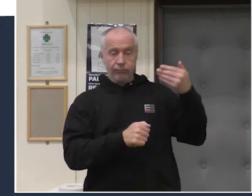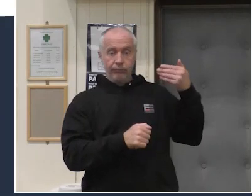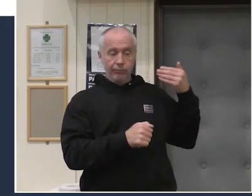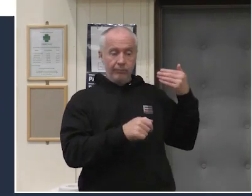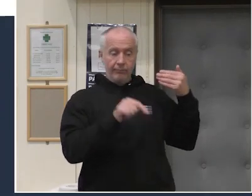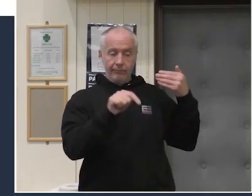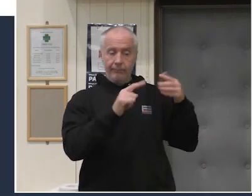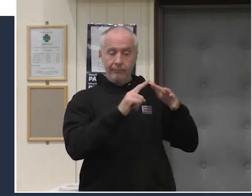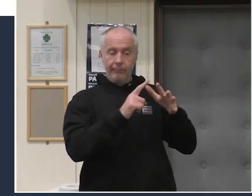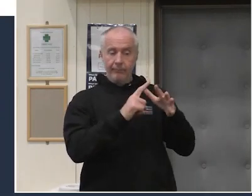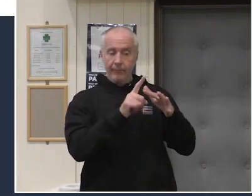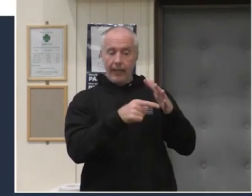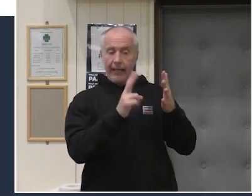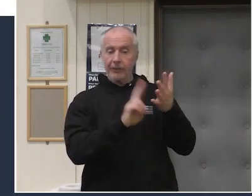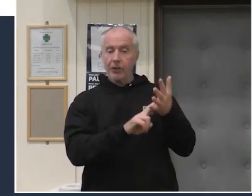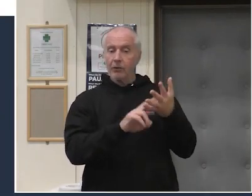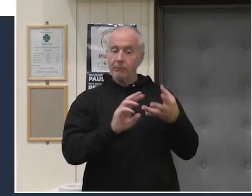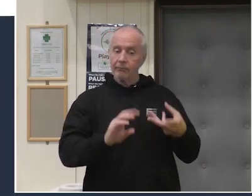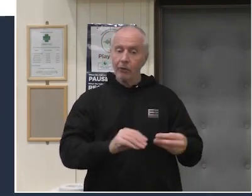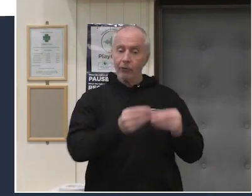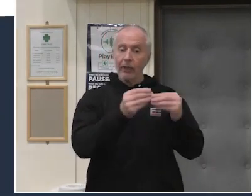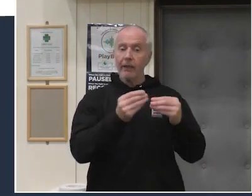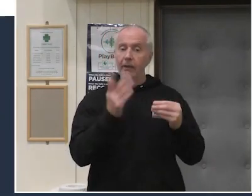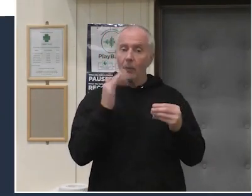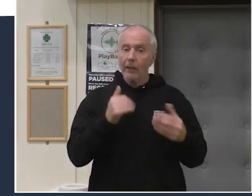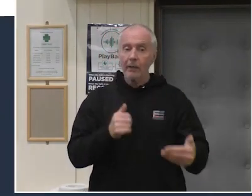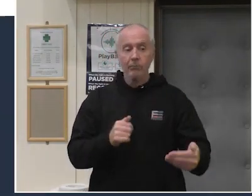created. Created earlier,